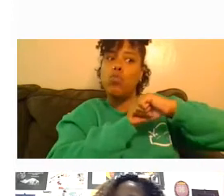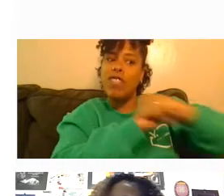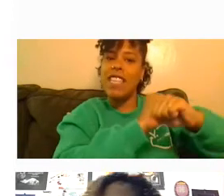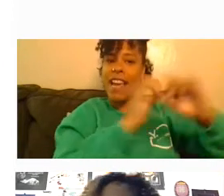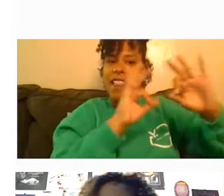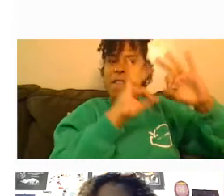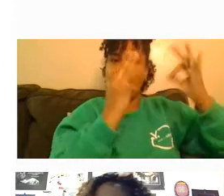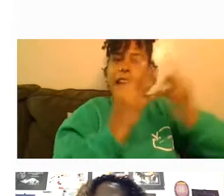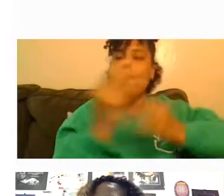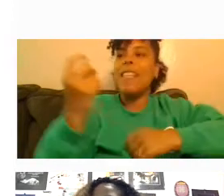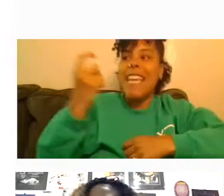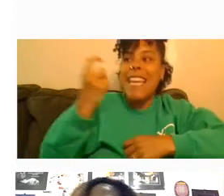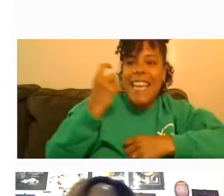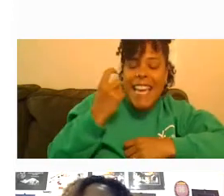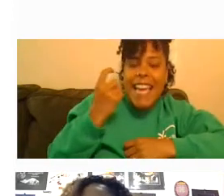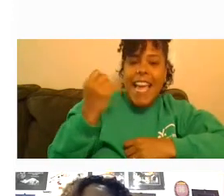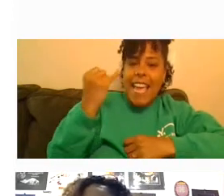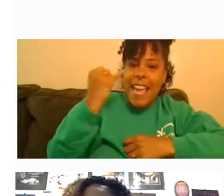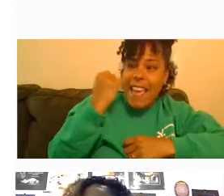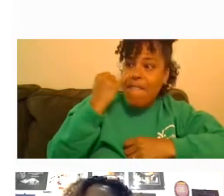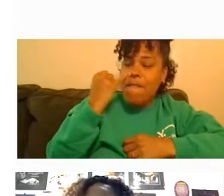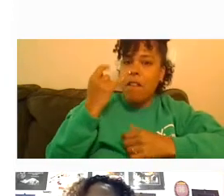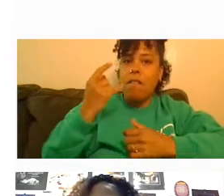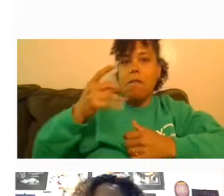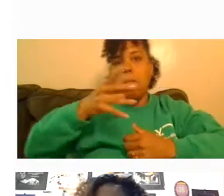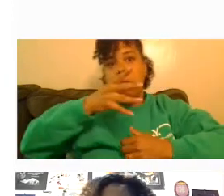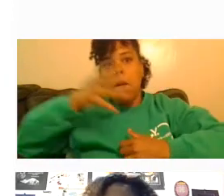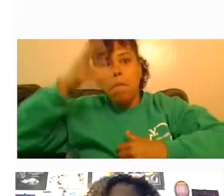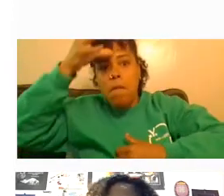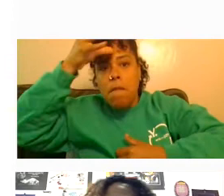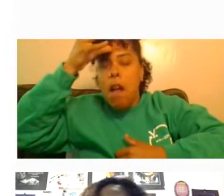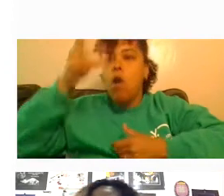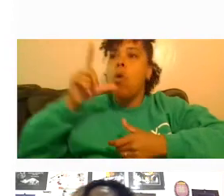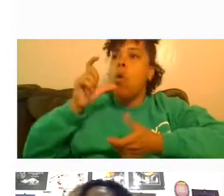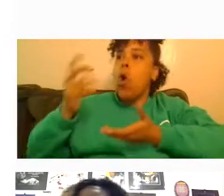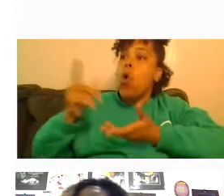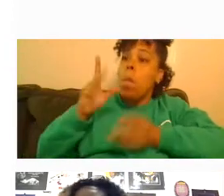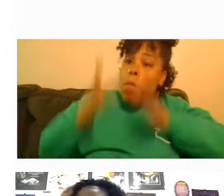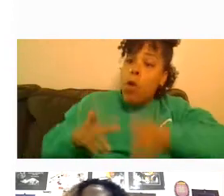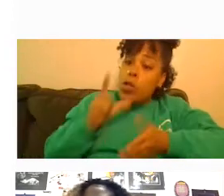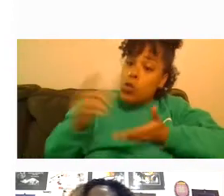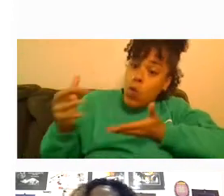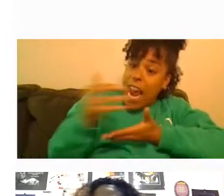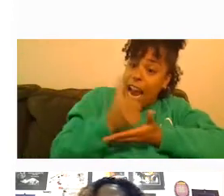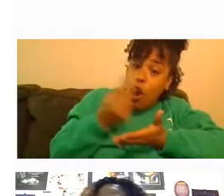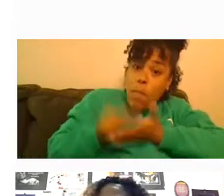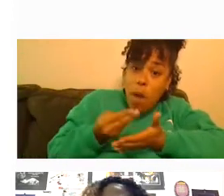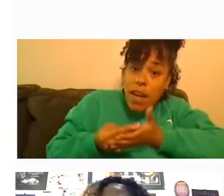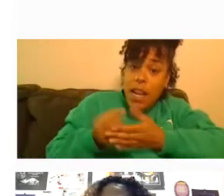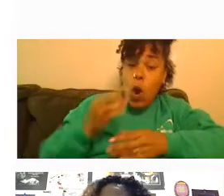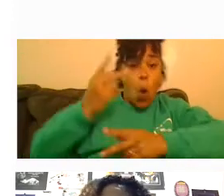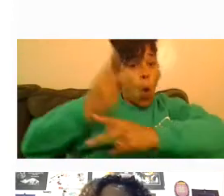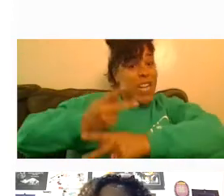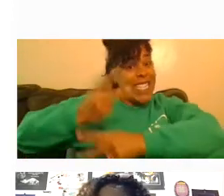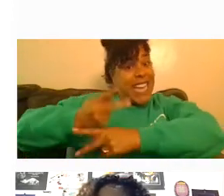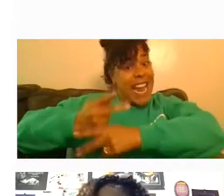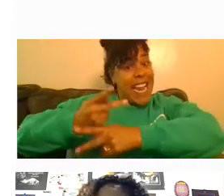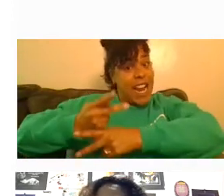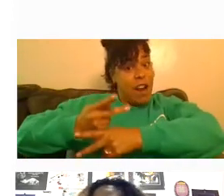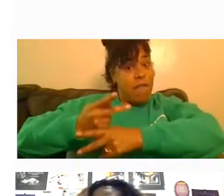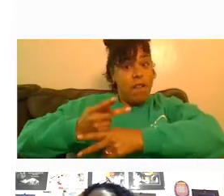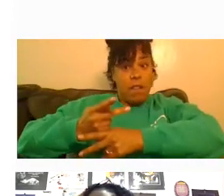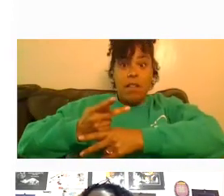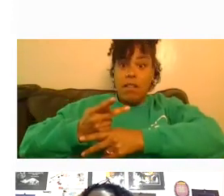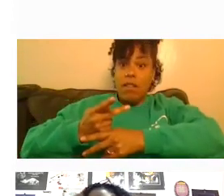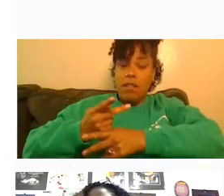a breadwinner or a caregiver. A breadwinner or a caregiver. Think about it. The person bringing bread in the house,